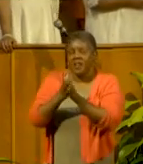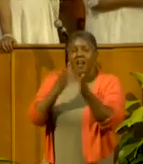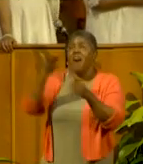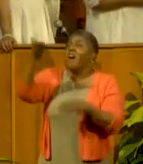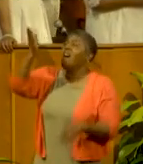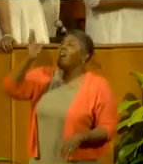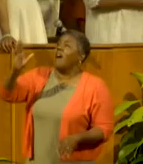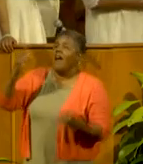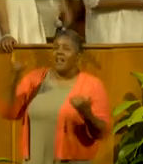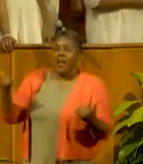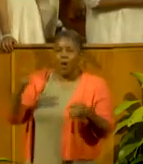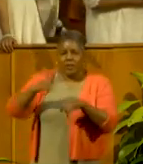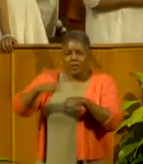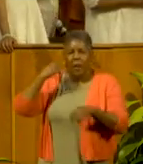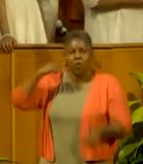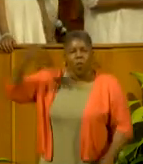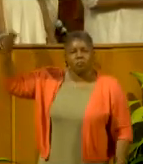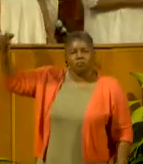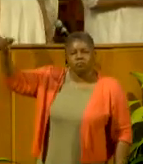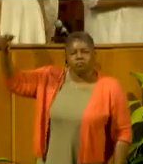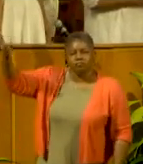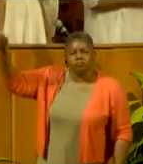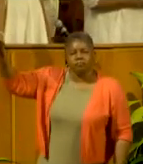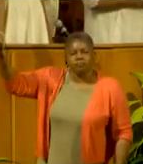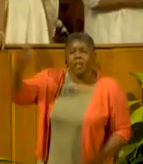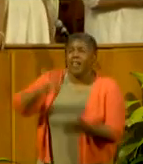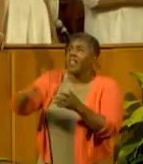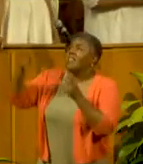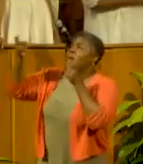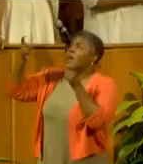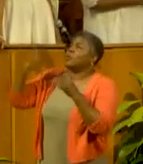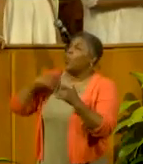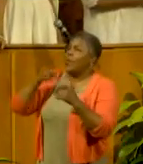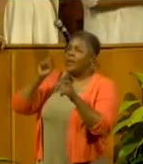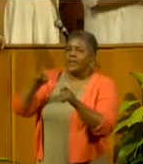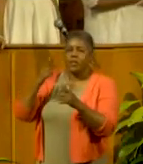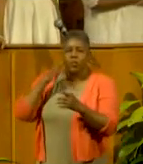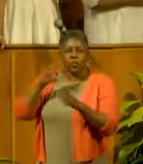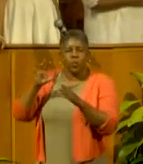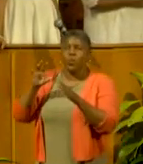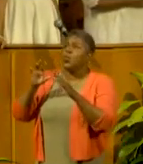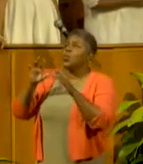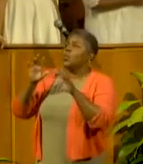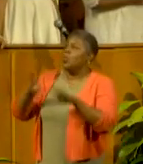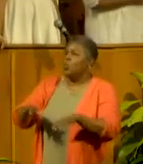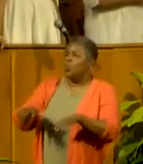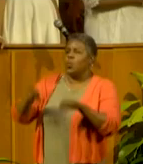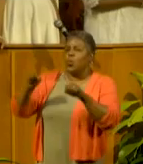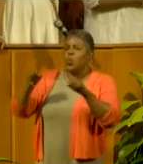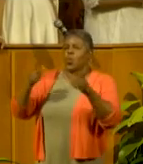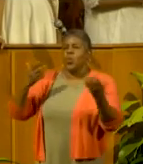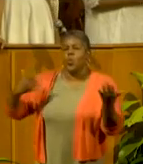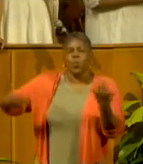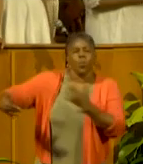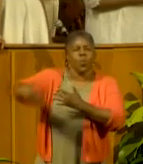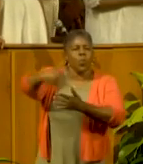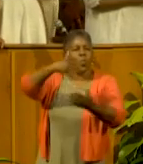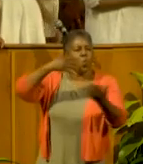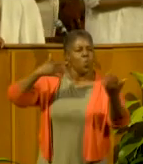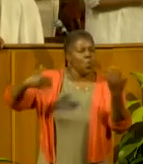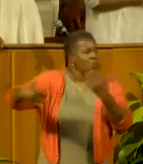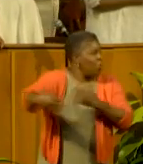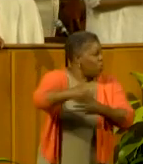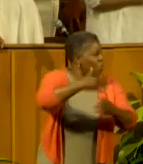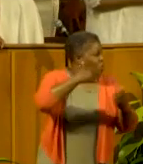God, is preaching time and the master needs you to move. We need you. We need you. We need you to move, master.